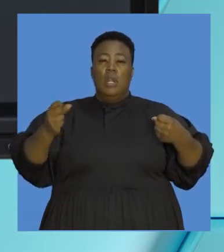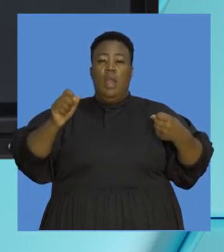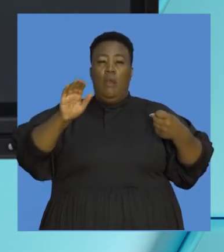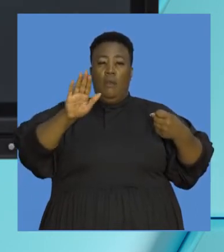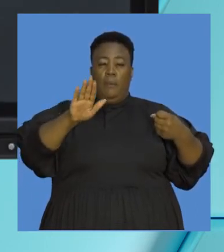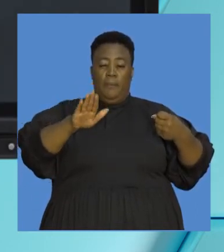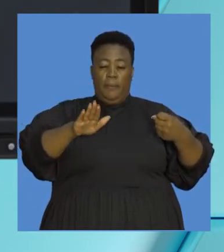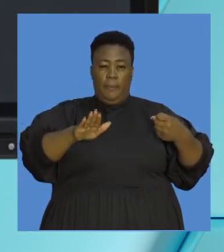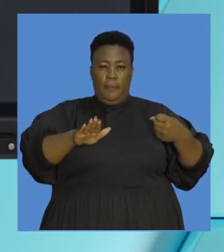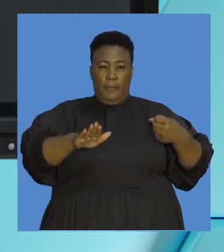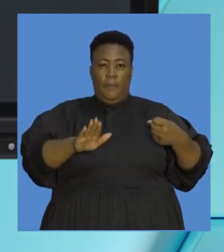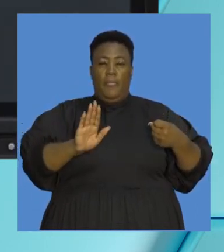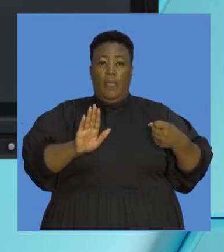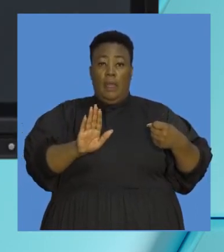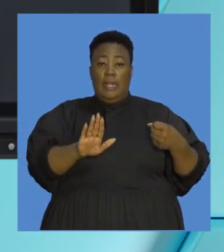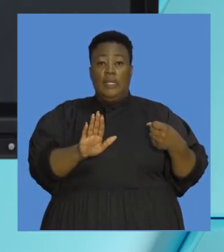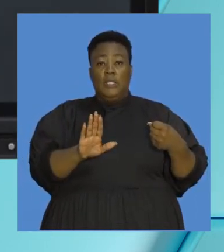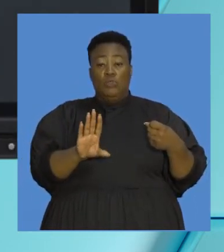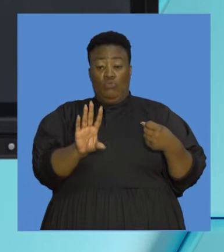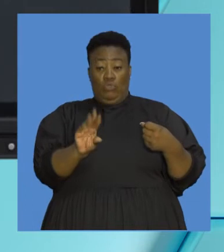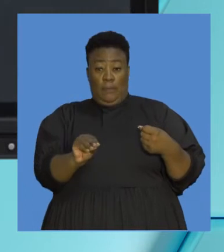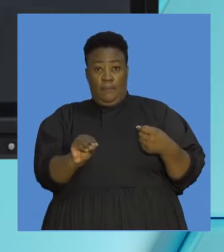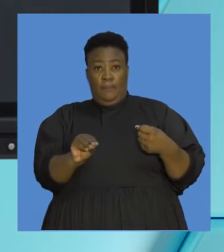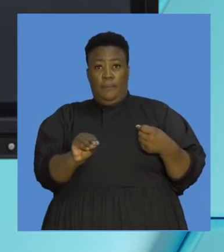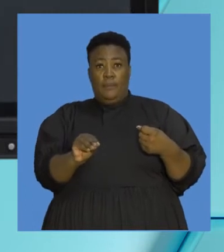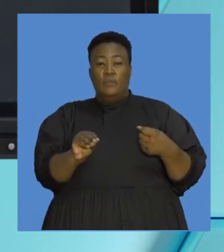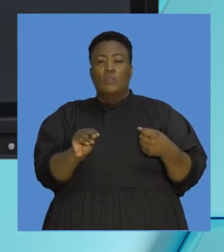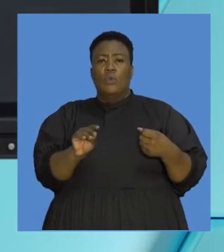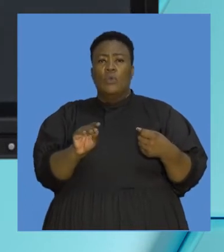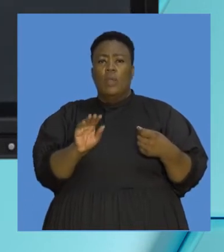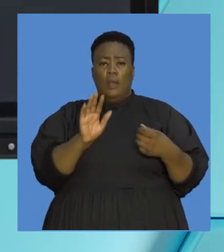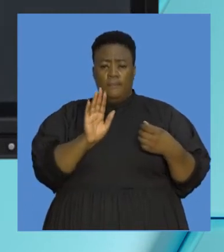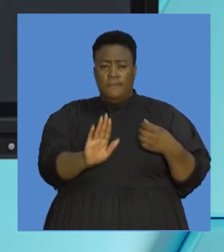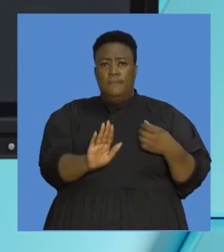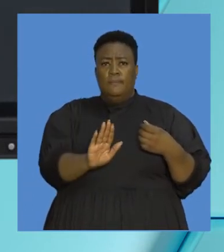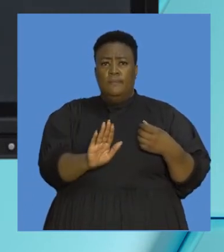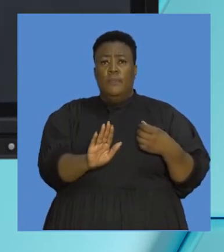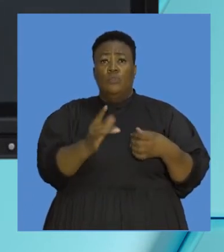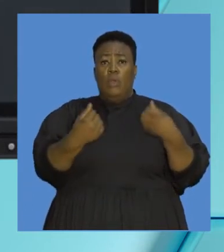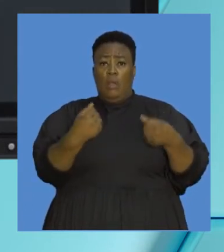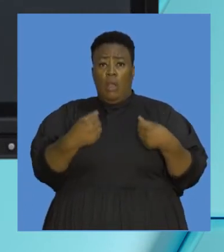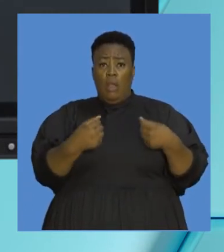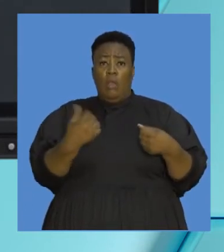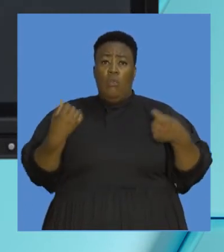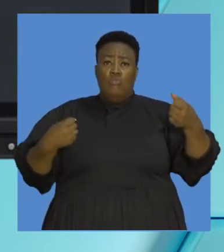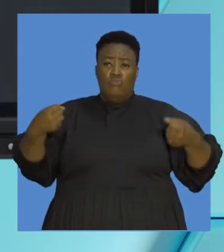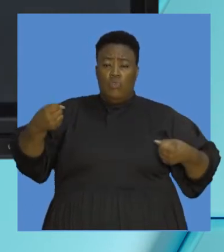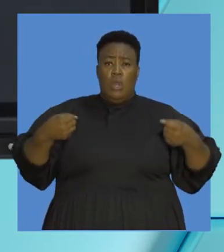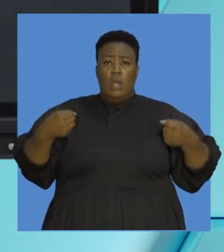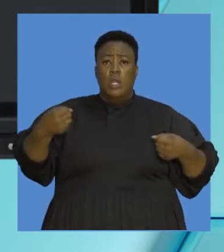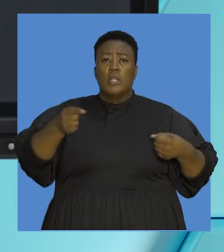do you understand what it means when we apply the brakes? The point of applying brakes on a truck or a car is